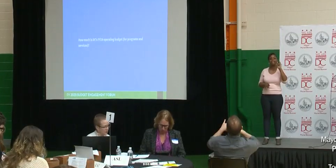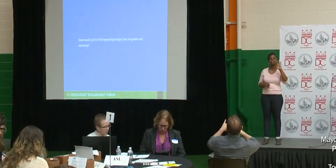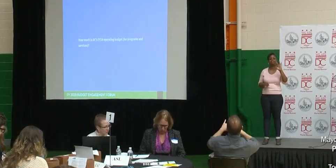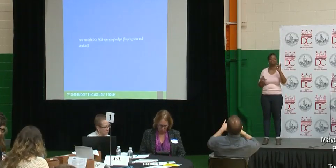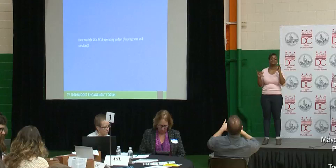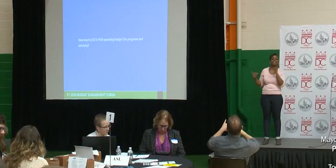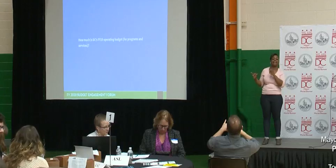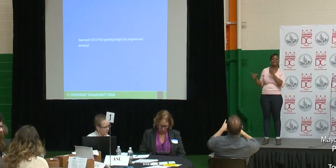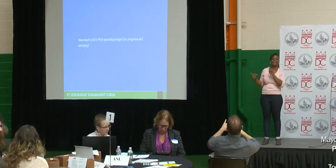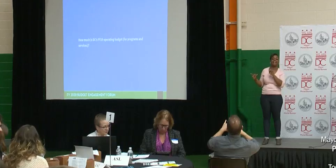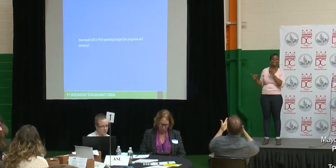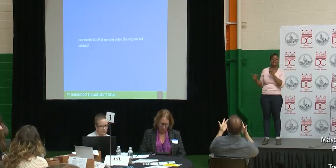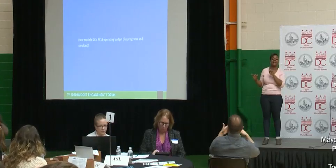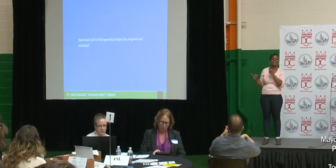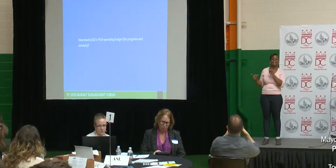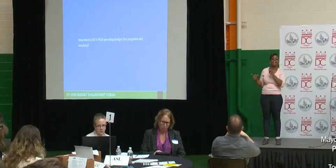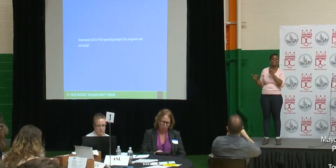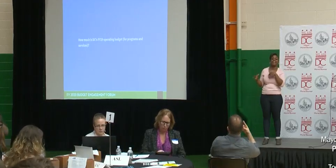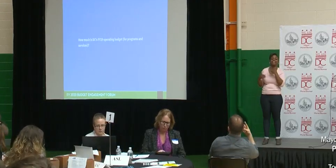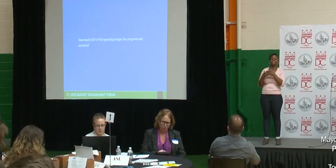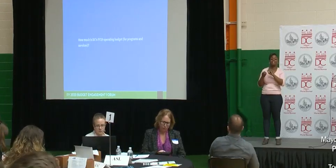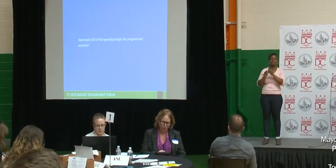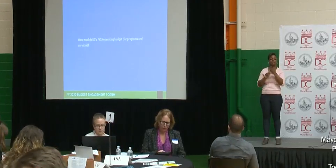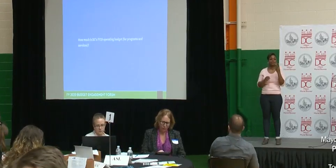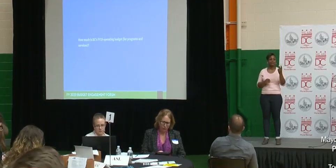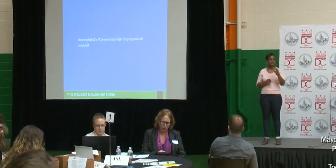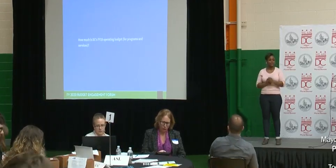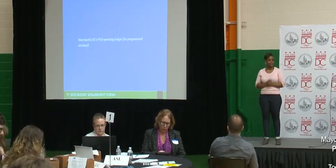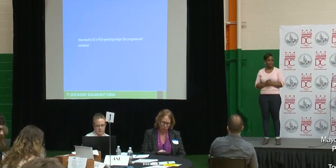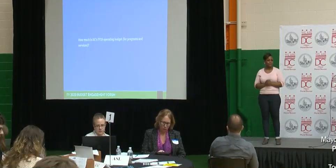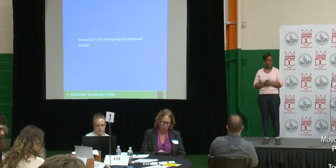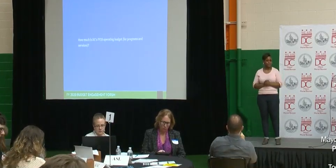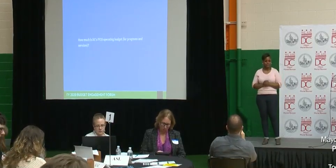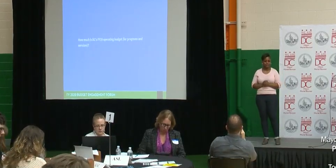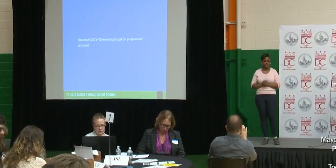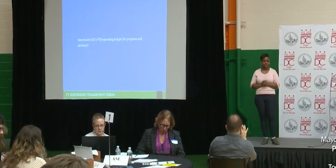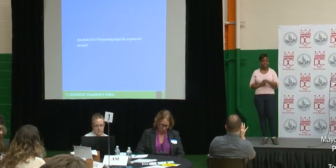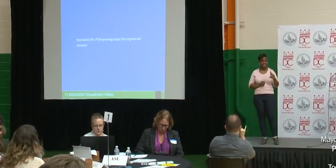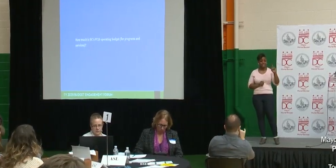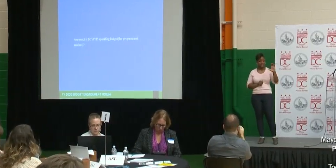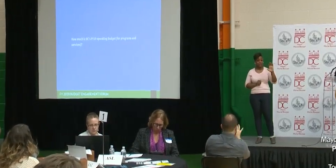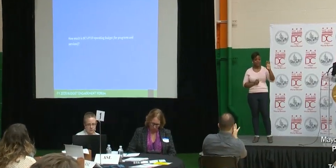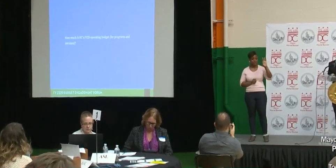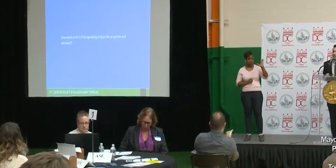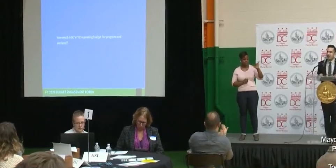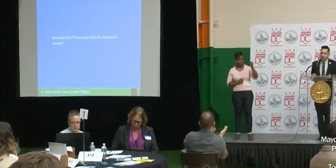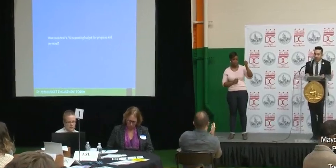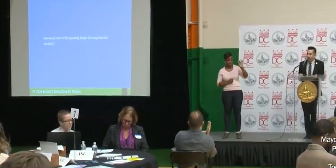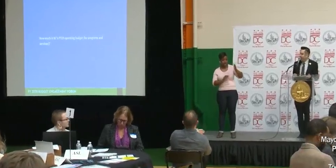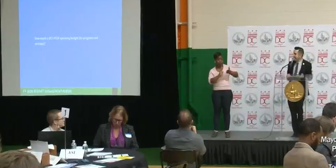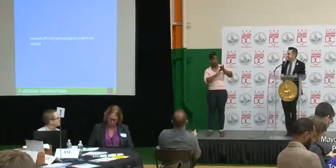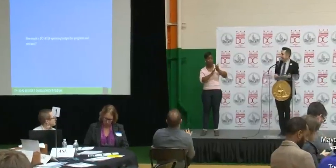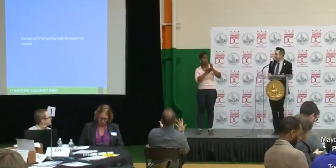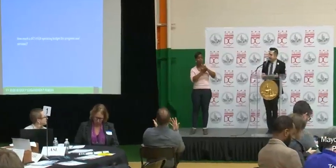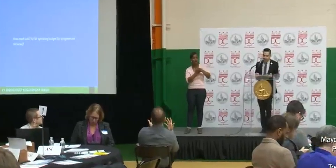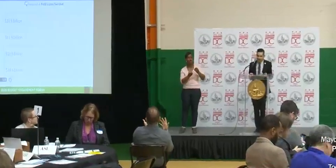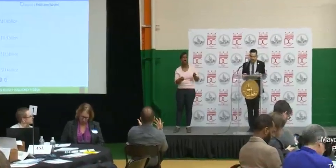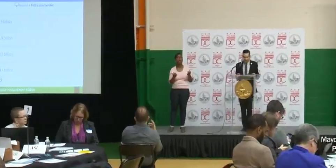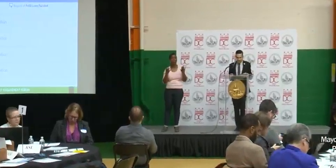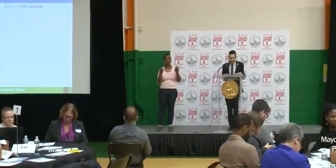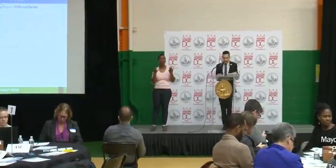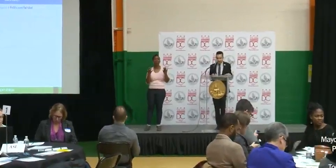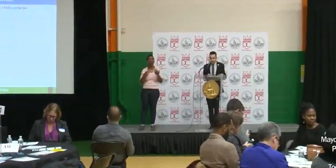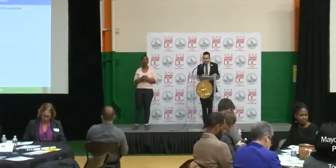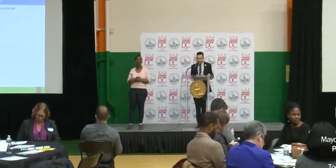So let's go to question number two. How much is DC's FY19 operating budget for programs and